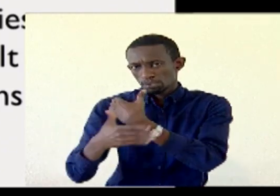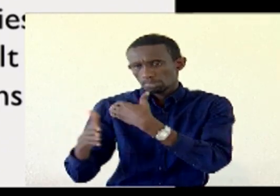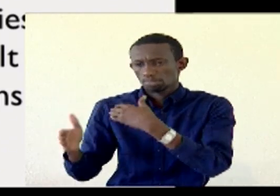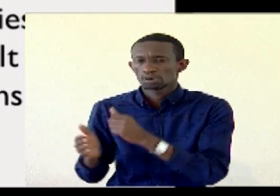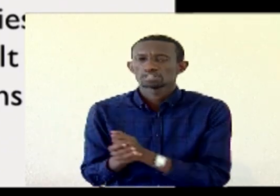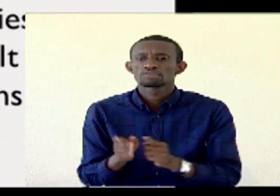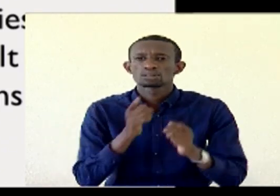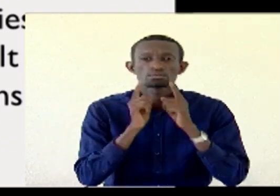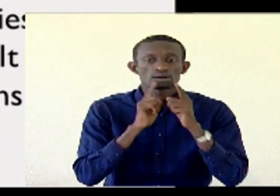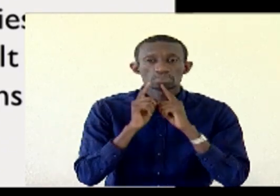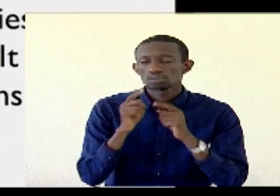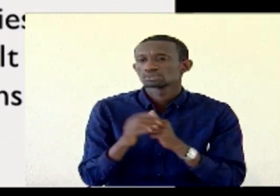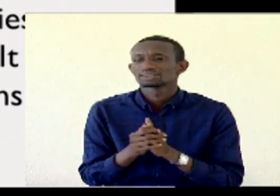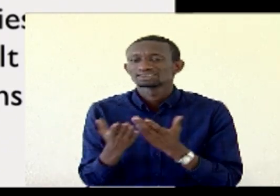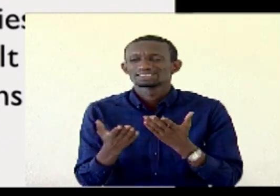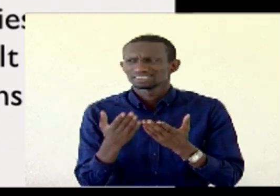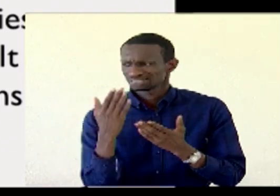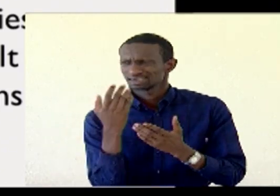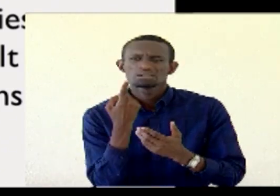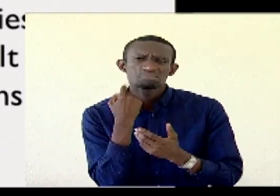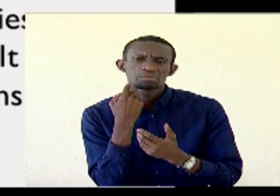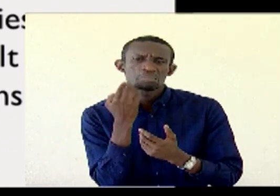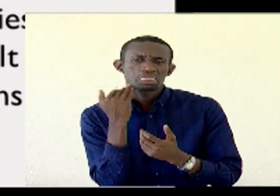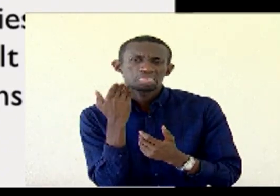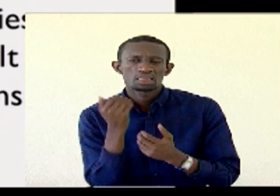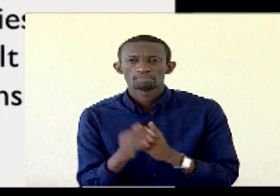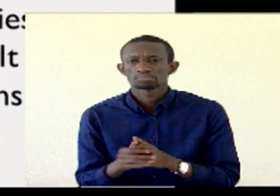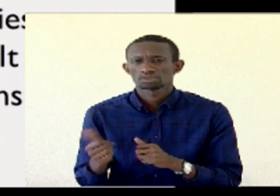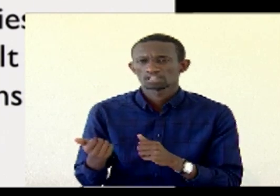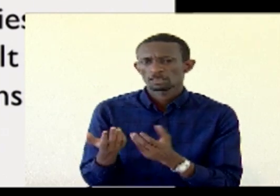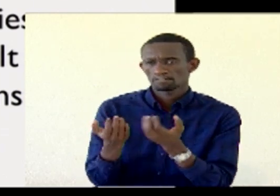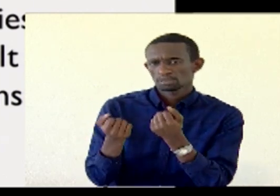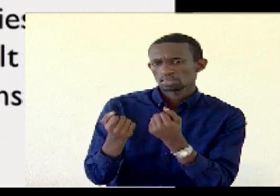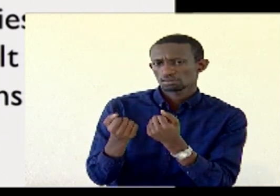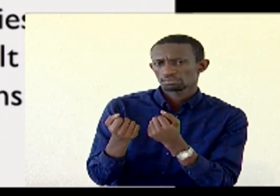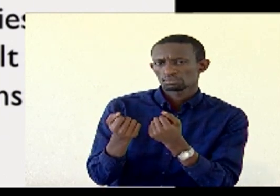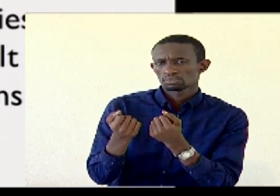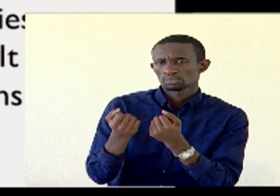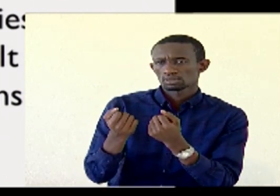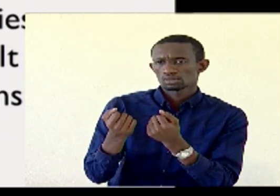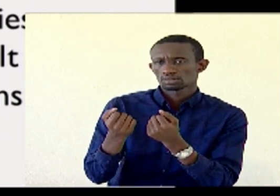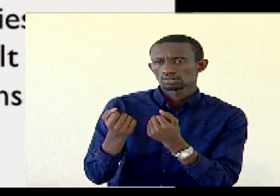blood capillaries that form a glomerula of nephron. And you know nephron is the